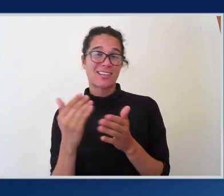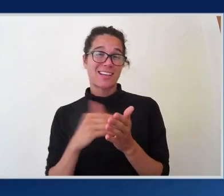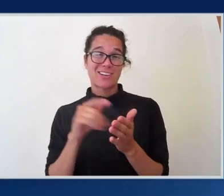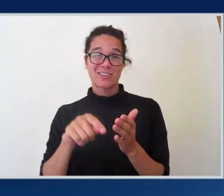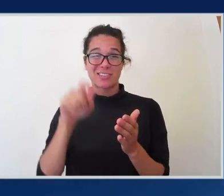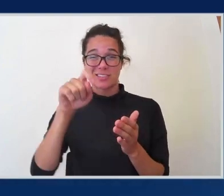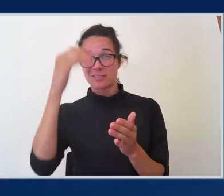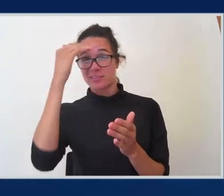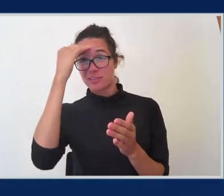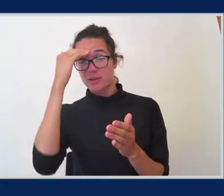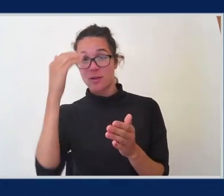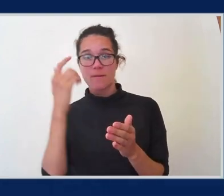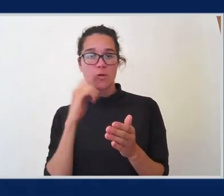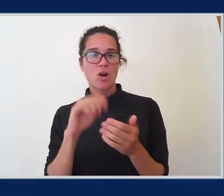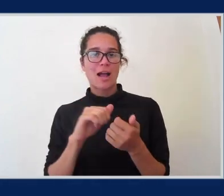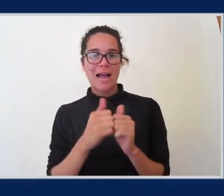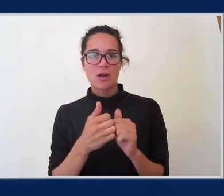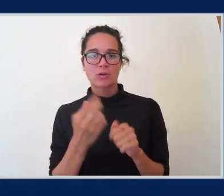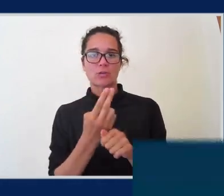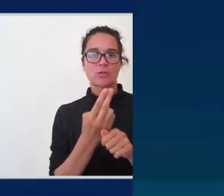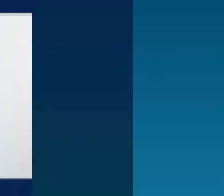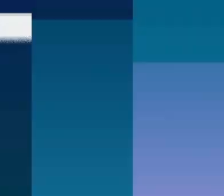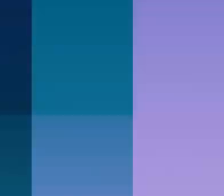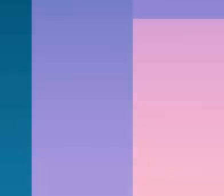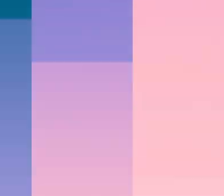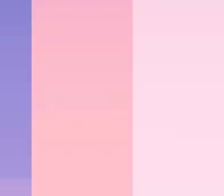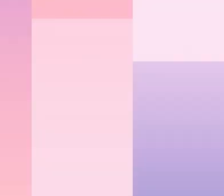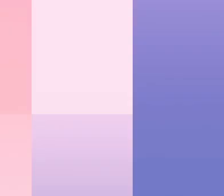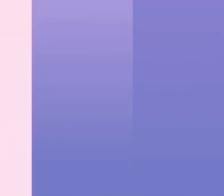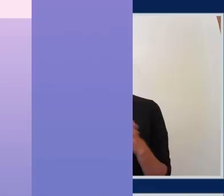how you're using your environment with that.